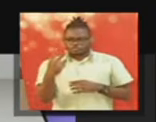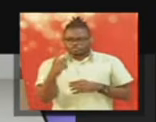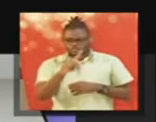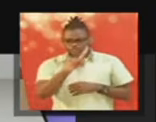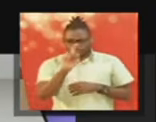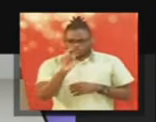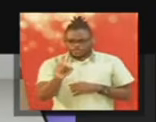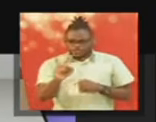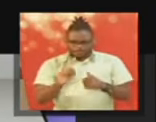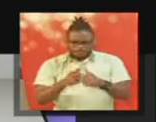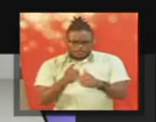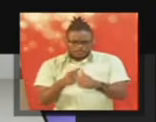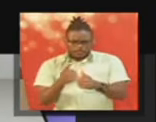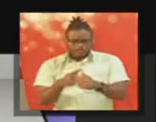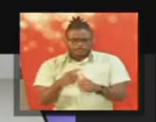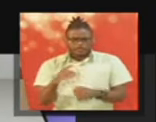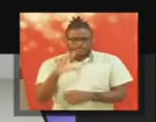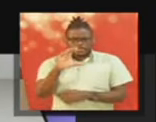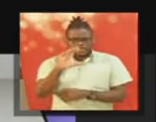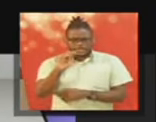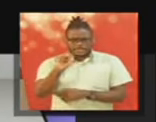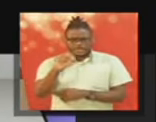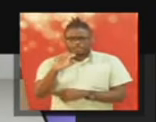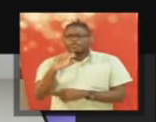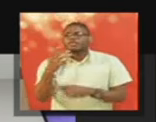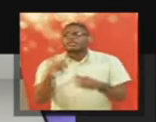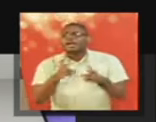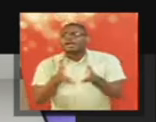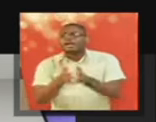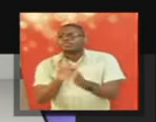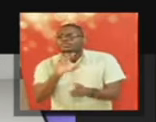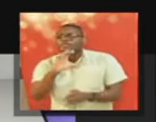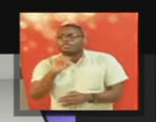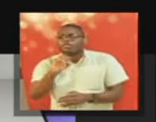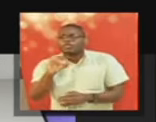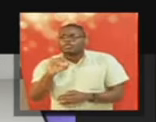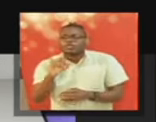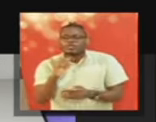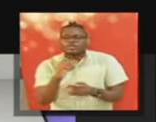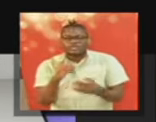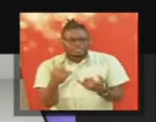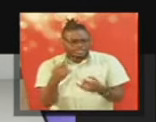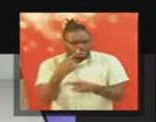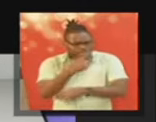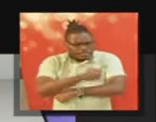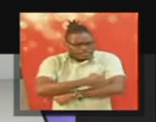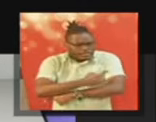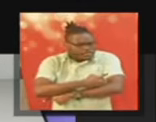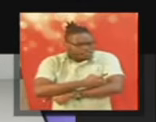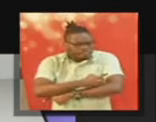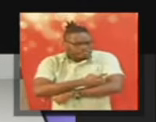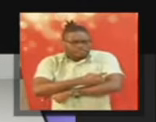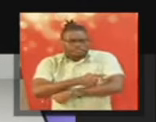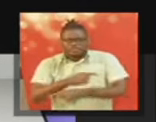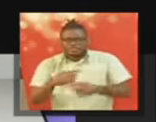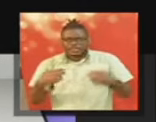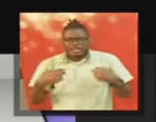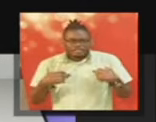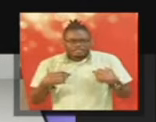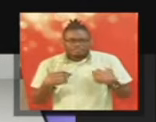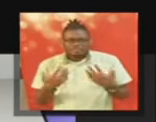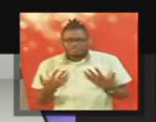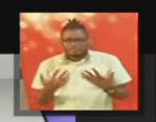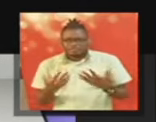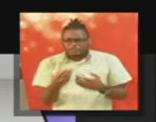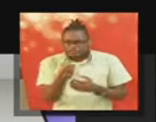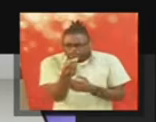First, CMO. Now, I've noticed over the past few days, we've had very little number of cases being reported.